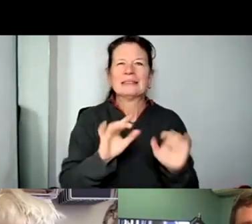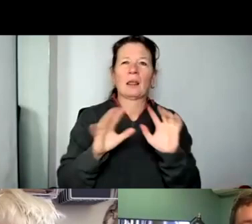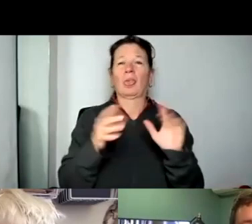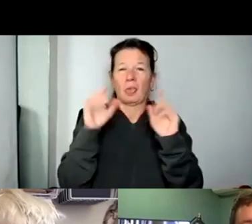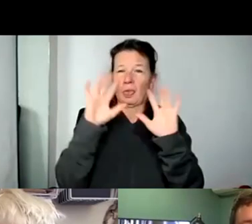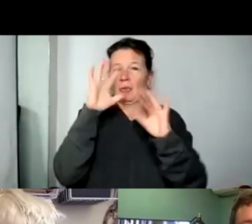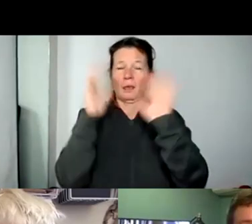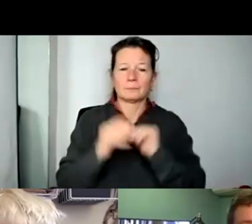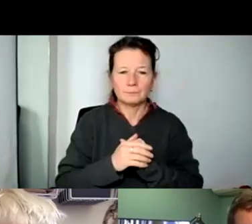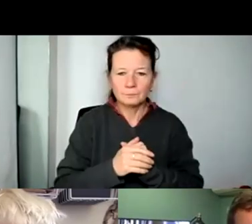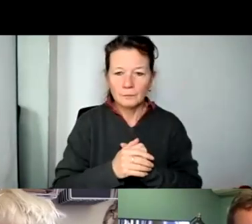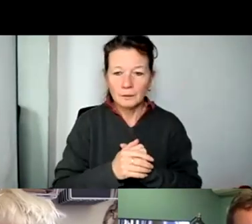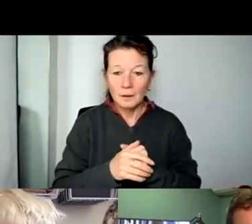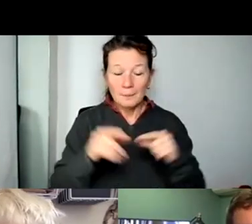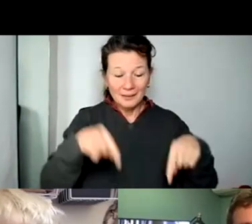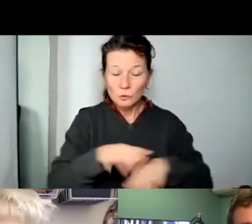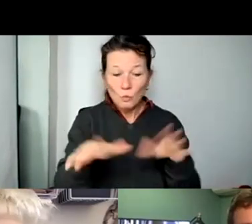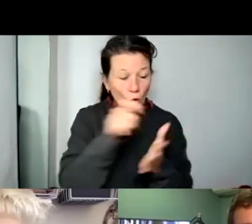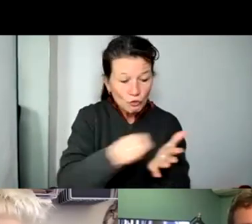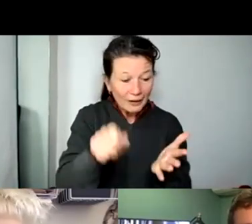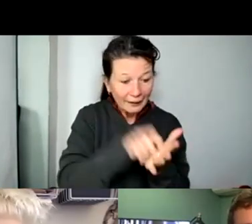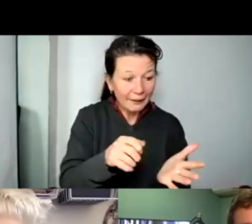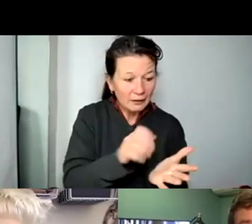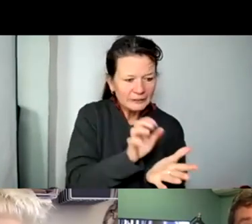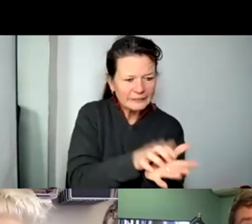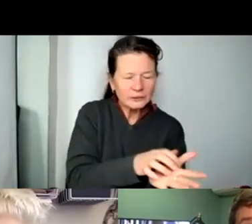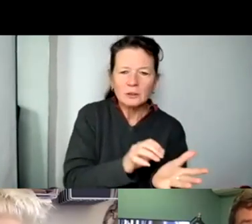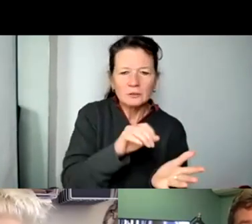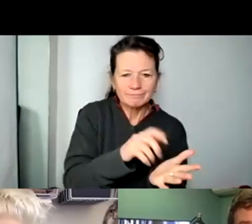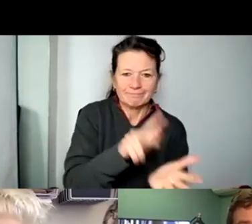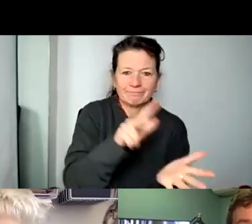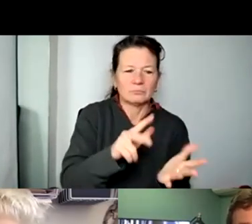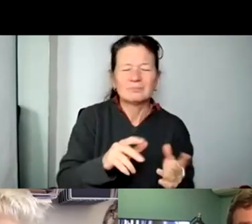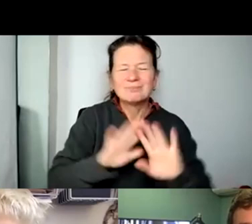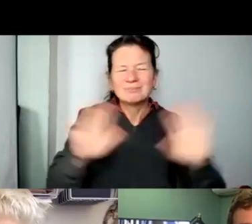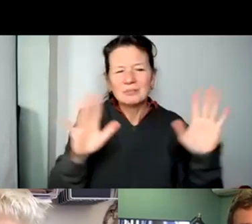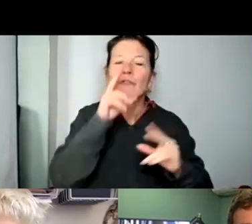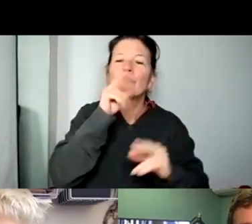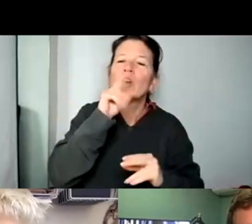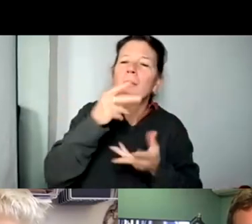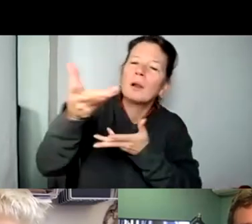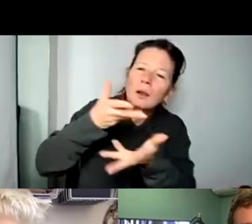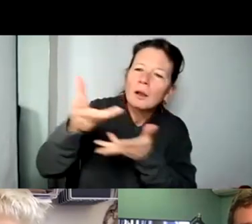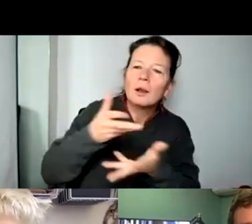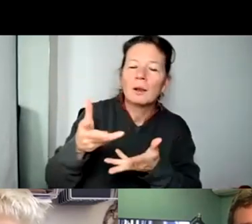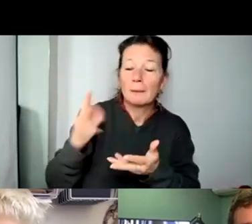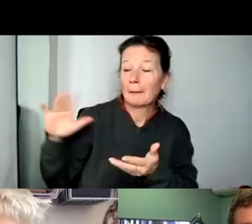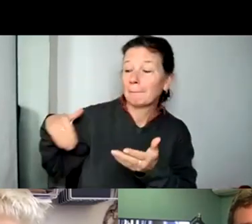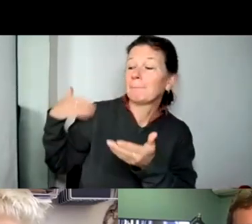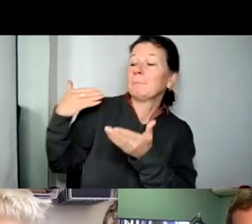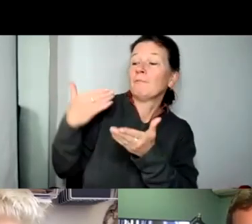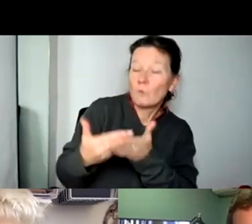rider wasn't a written down document. It was a verbal, and a lot of verbal conversation leading up to the